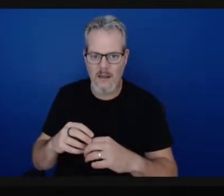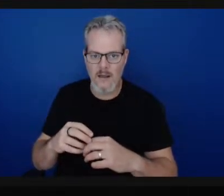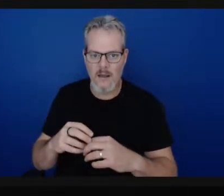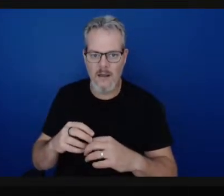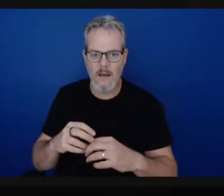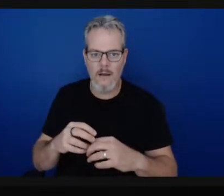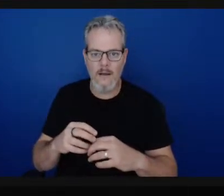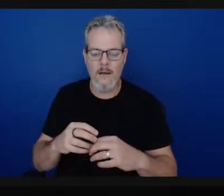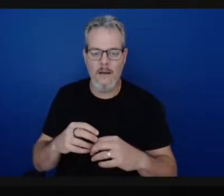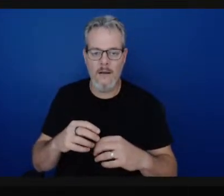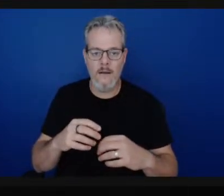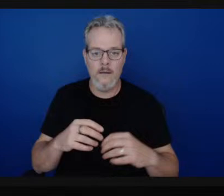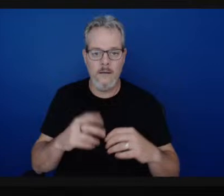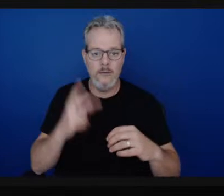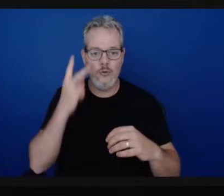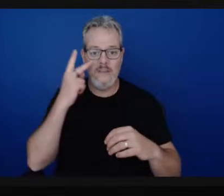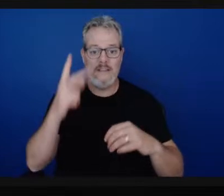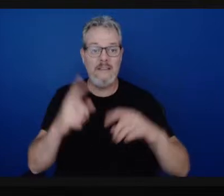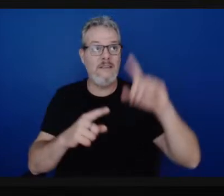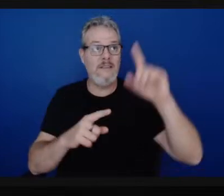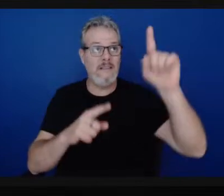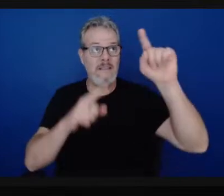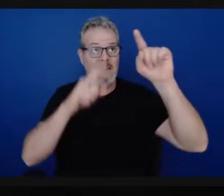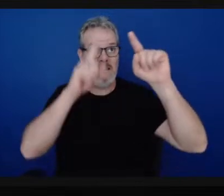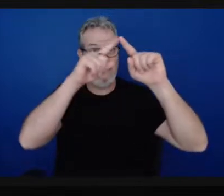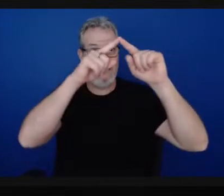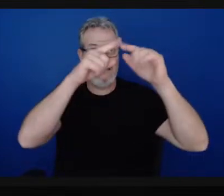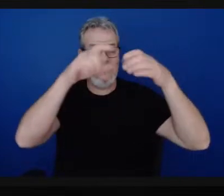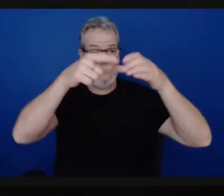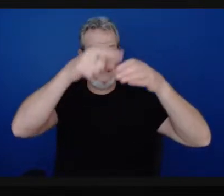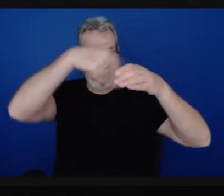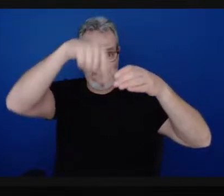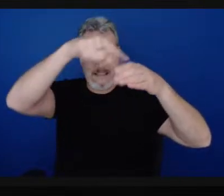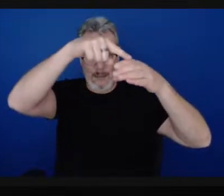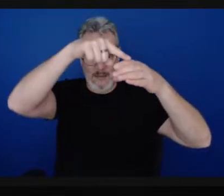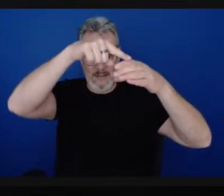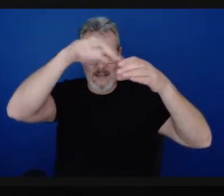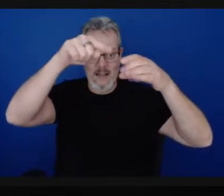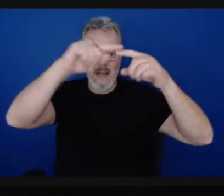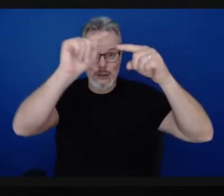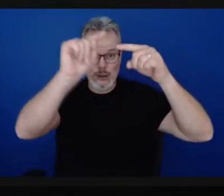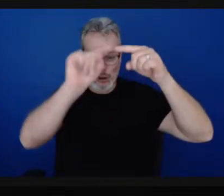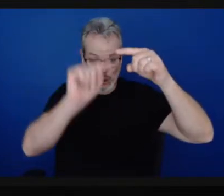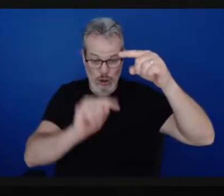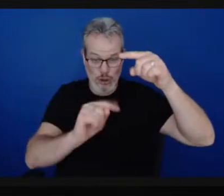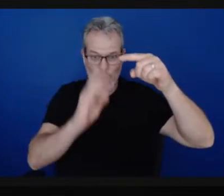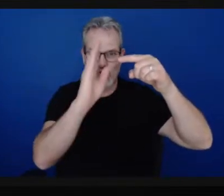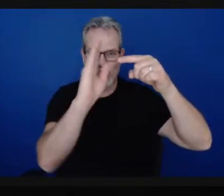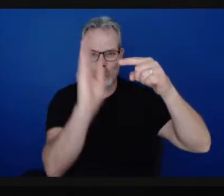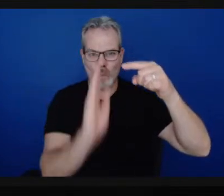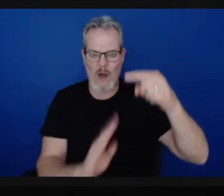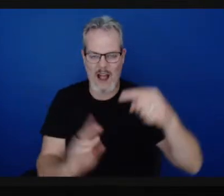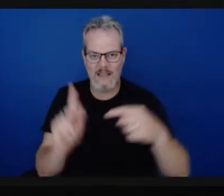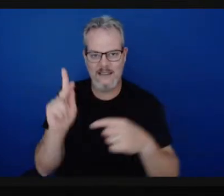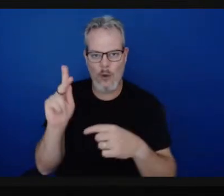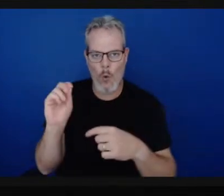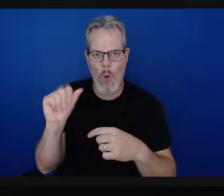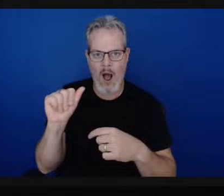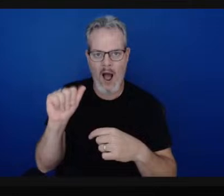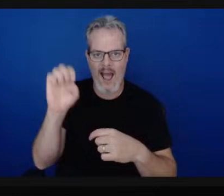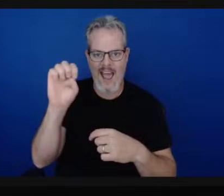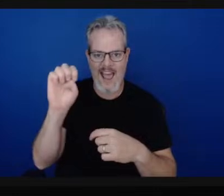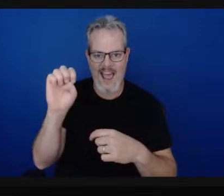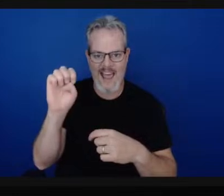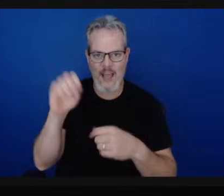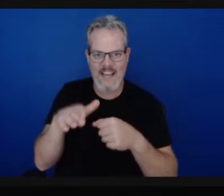the summit, and these would be the cracks in the Koaʻe that are getting filled with magma, which is now beginning to